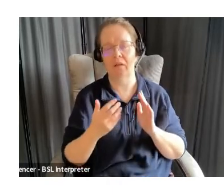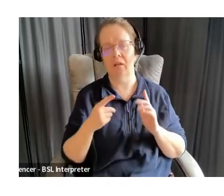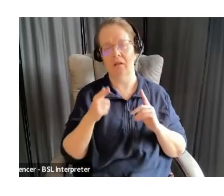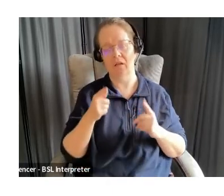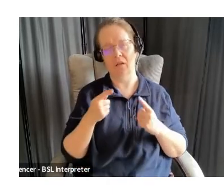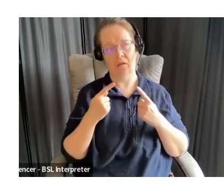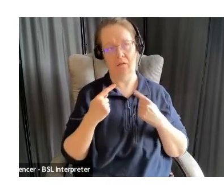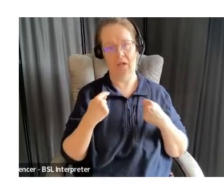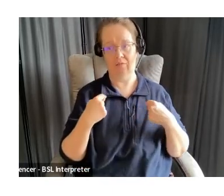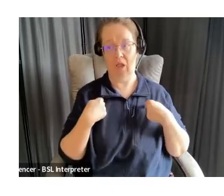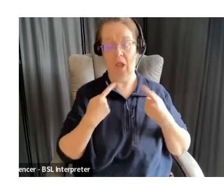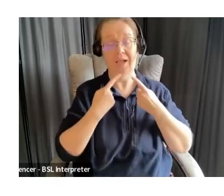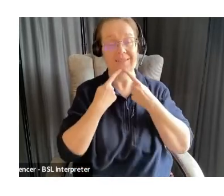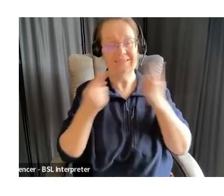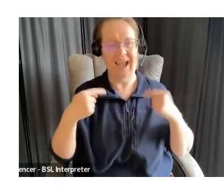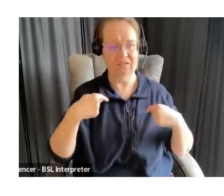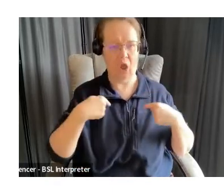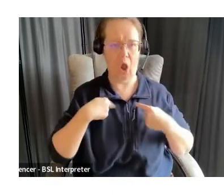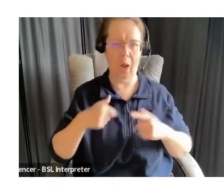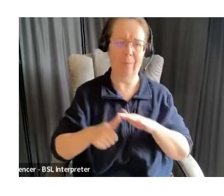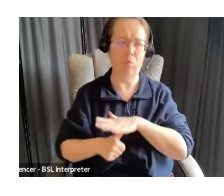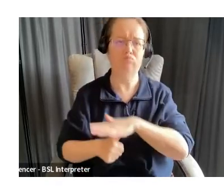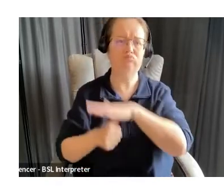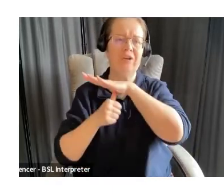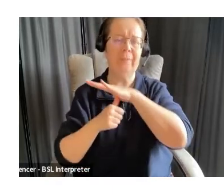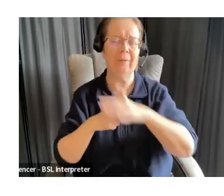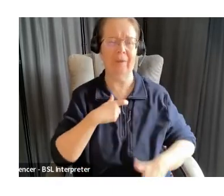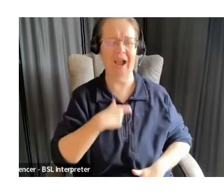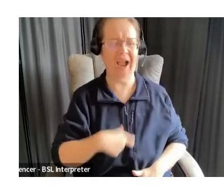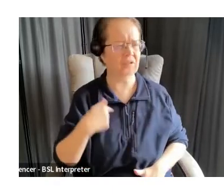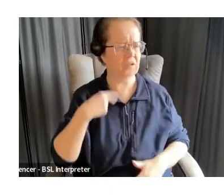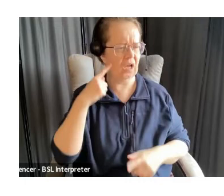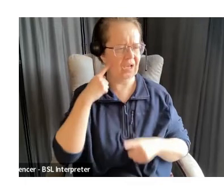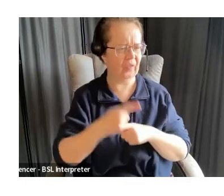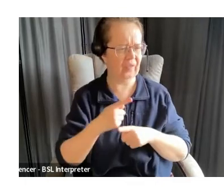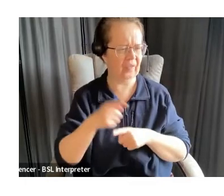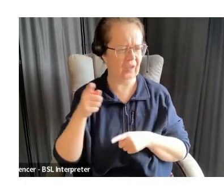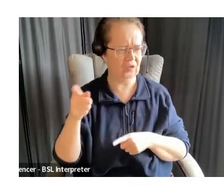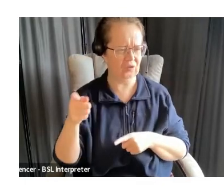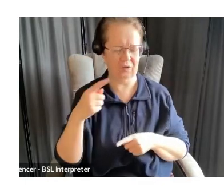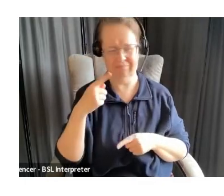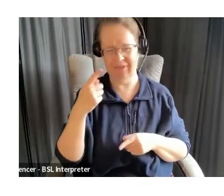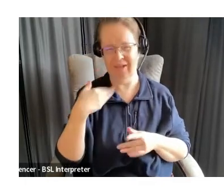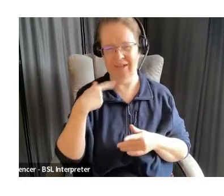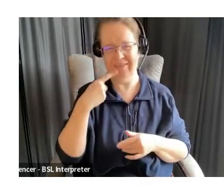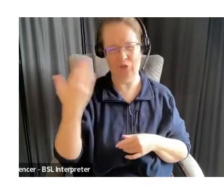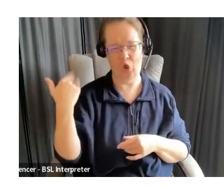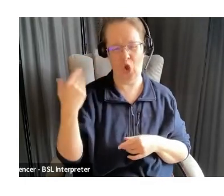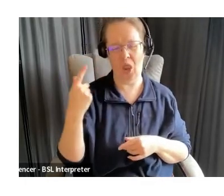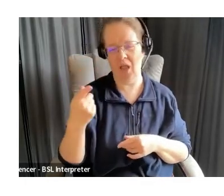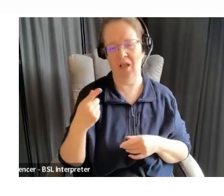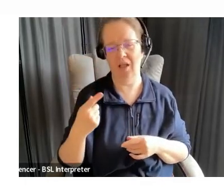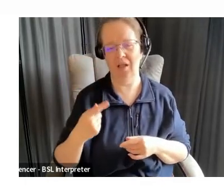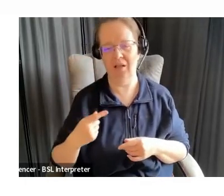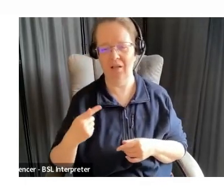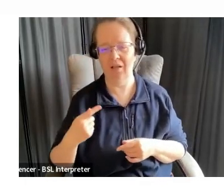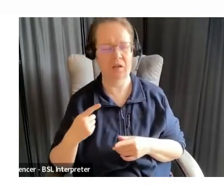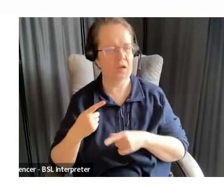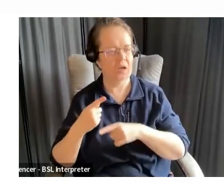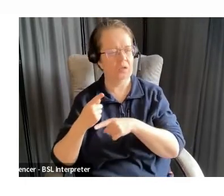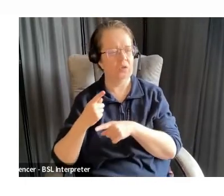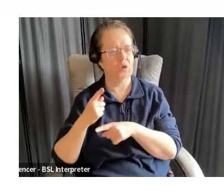a premium candidate. There's a fabulous webinar, I think I spoke to it earlier, and that you can check out. It really talks